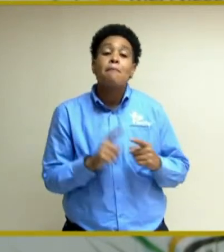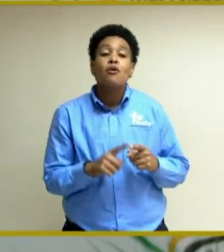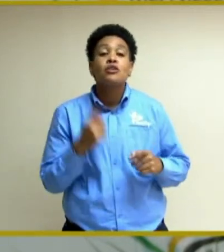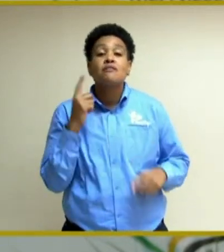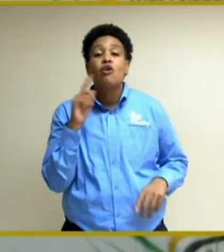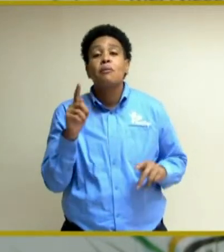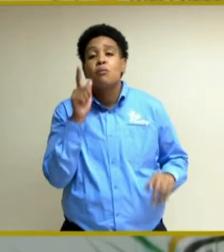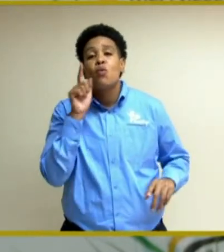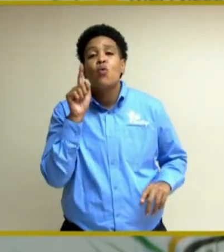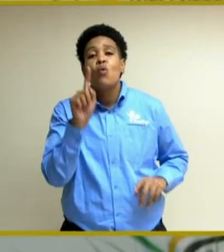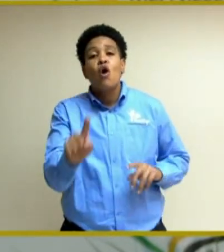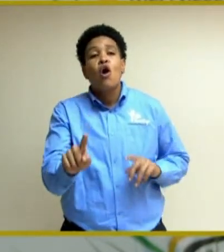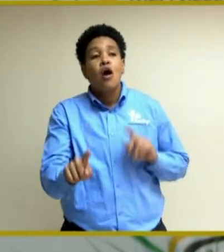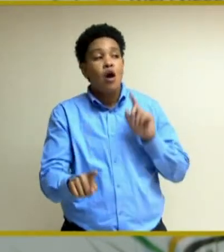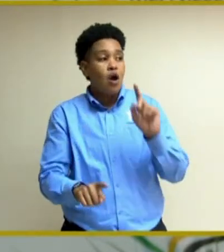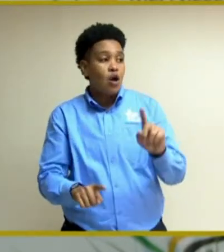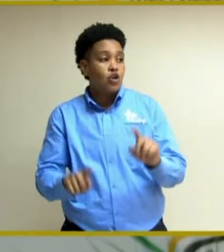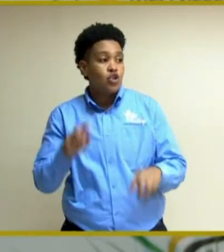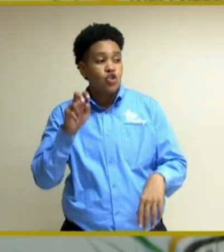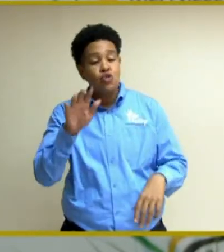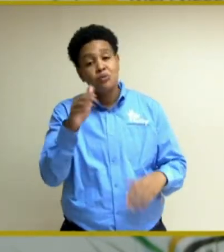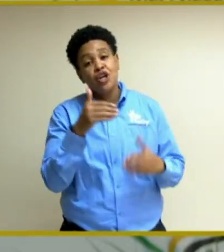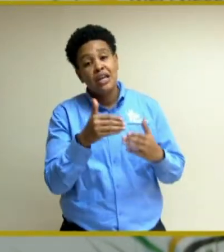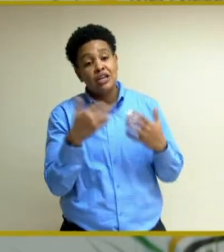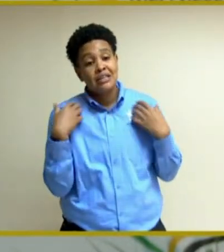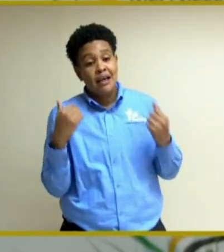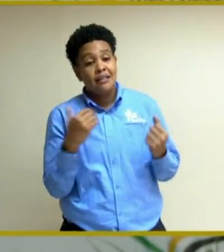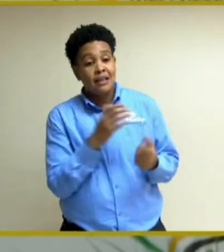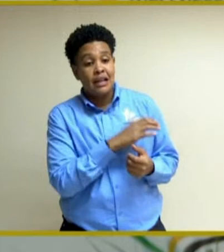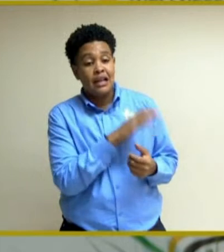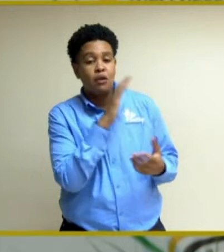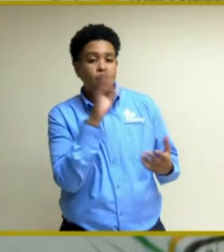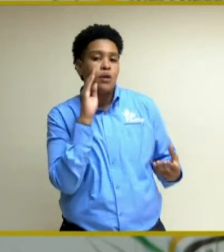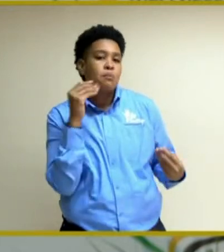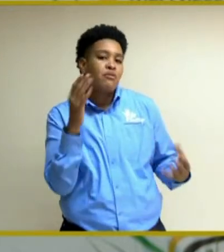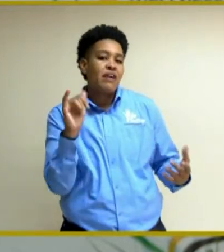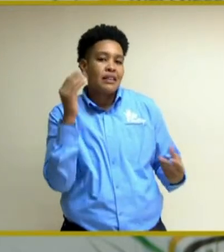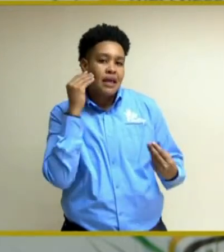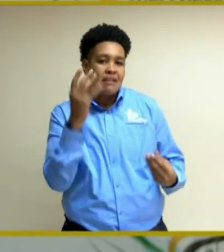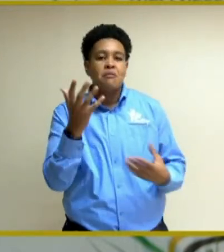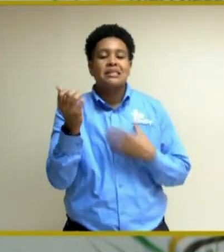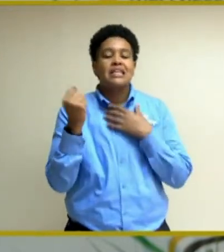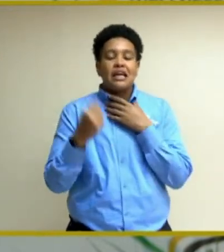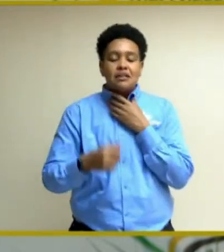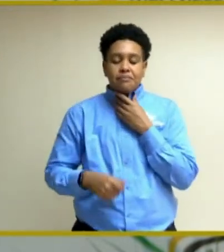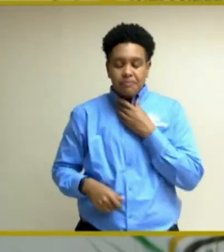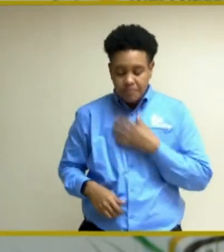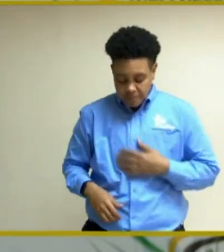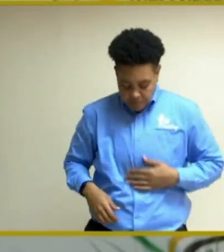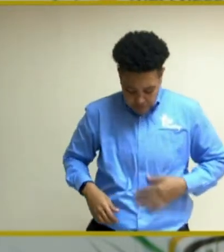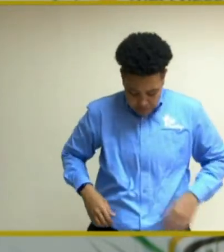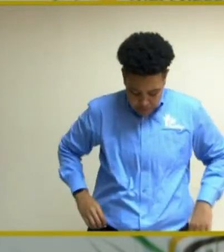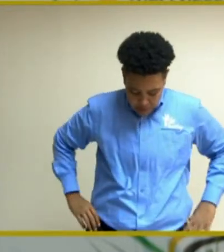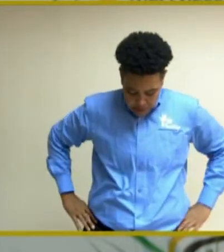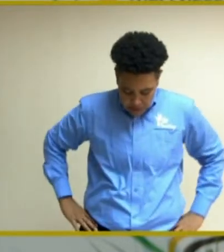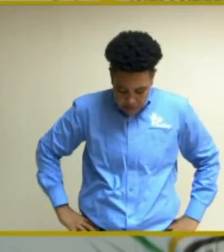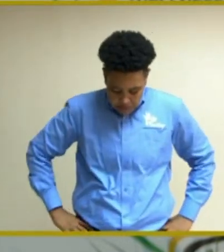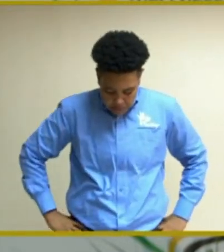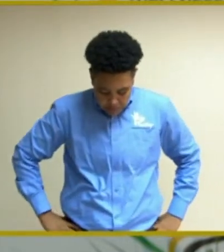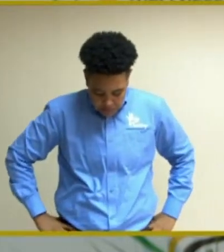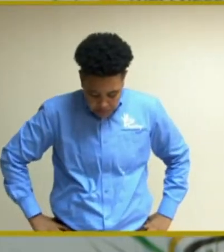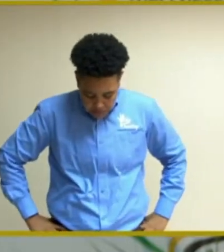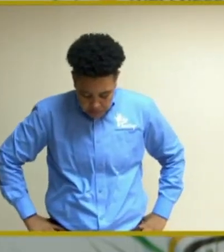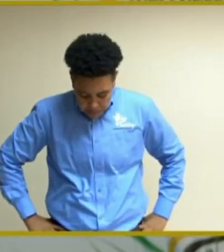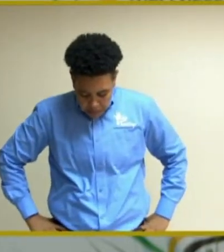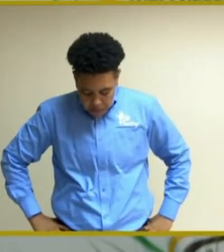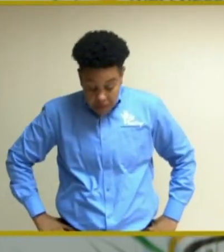walk-ins, visiting your nearest health center will provide that information. The plan does cater to persons